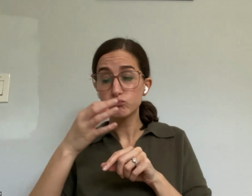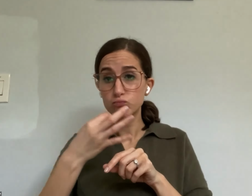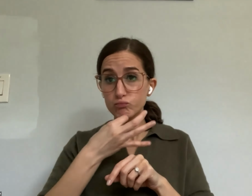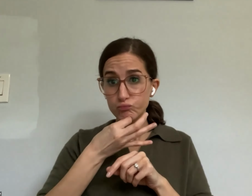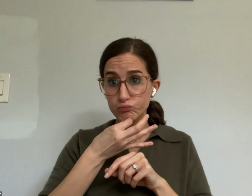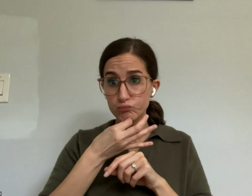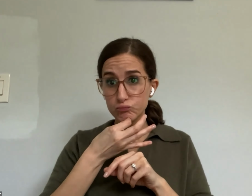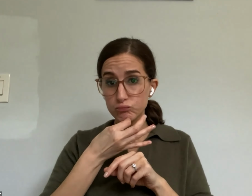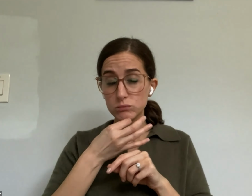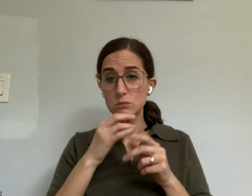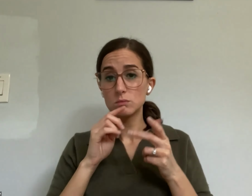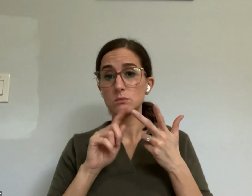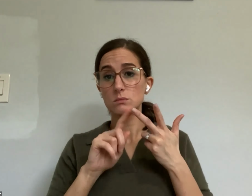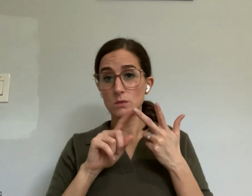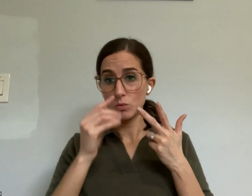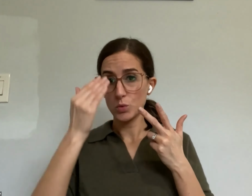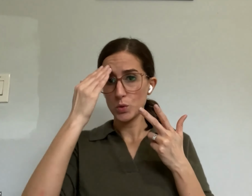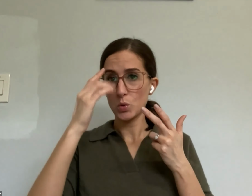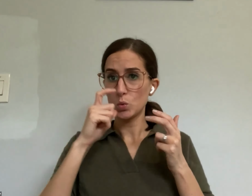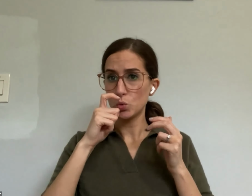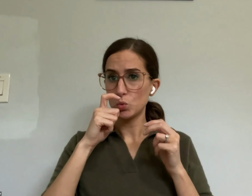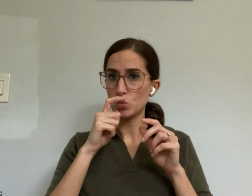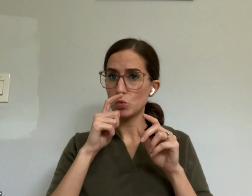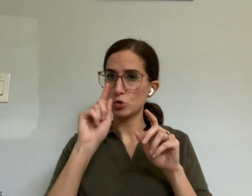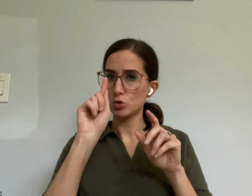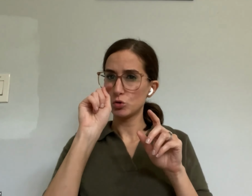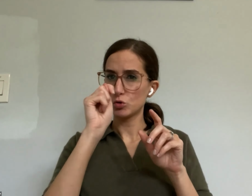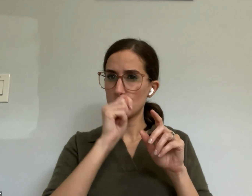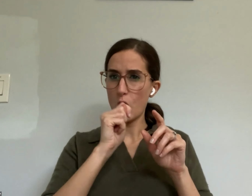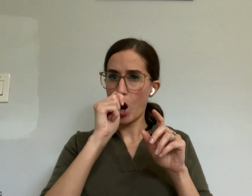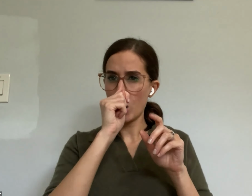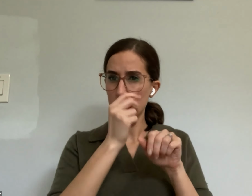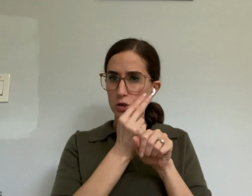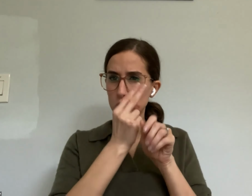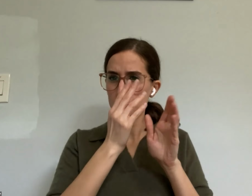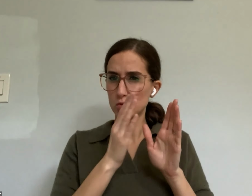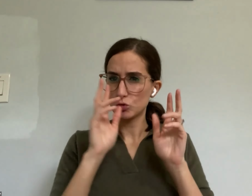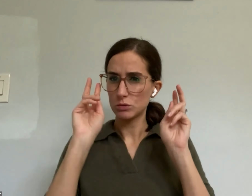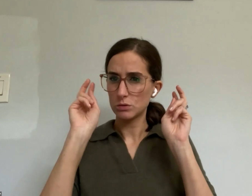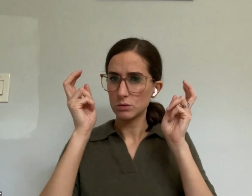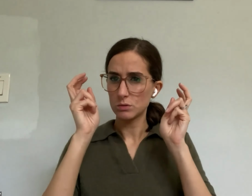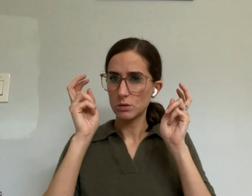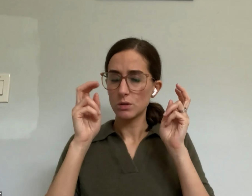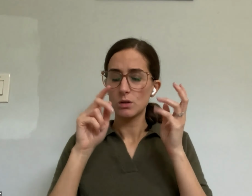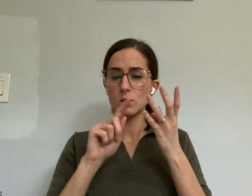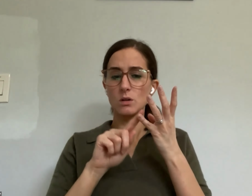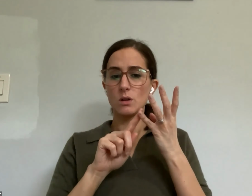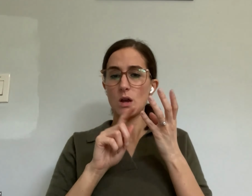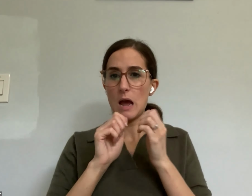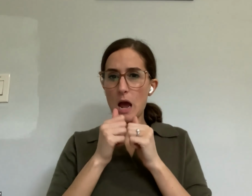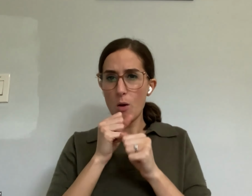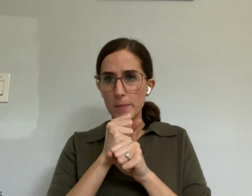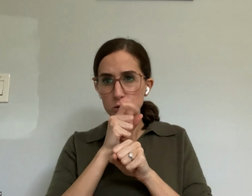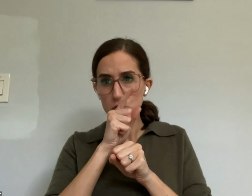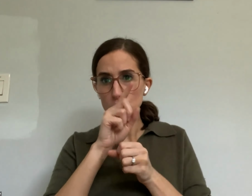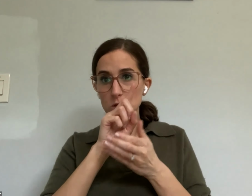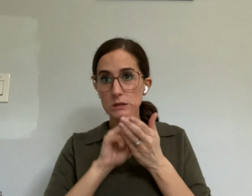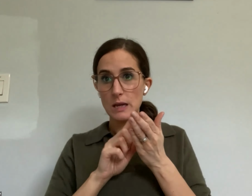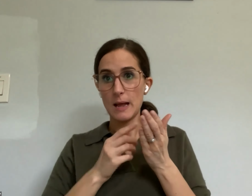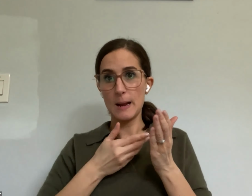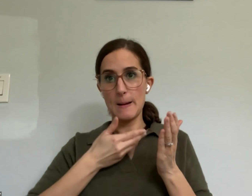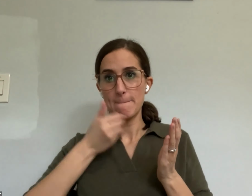target user for this program? How do we reach out to them to ensure we are designing it in the most effective way? Are there successful